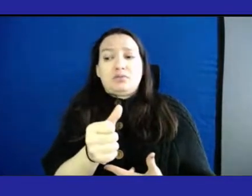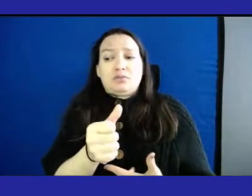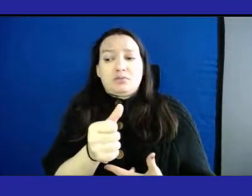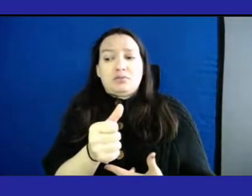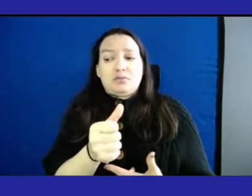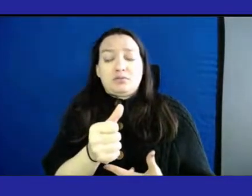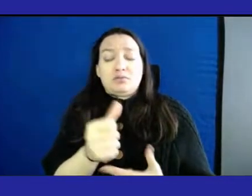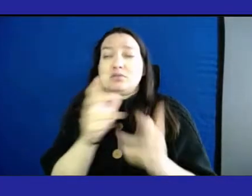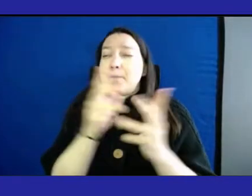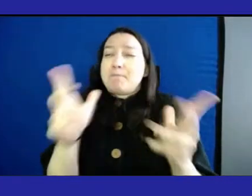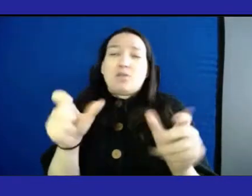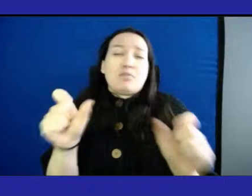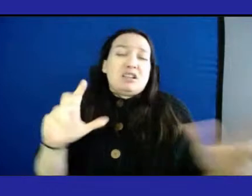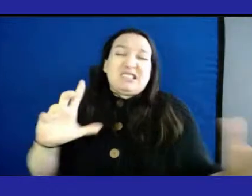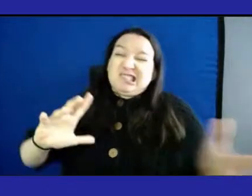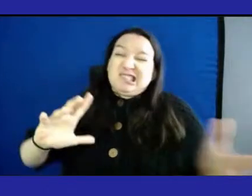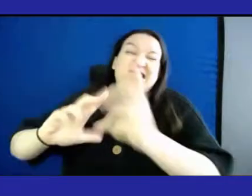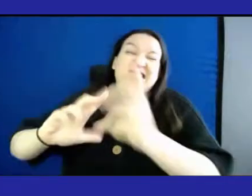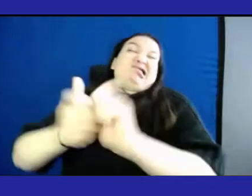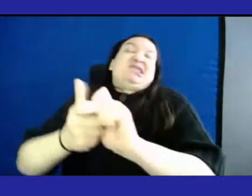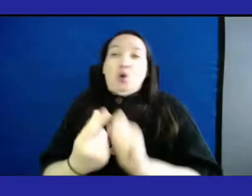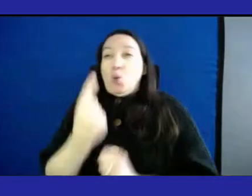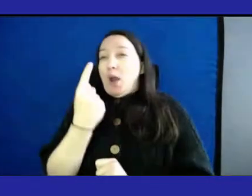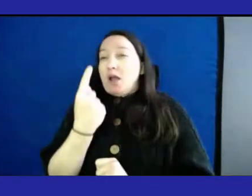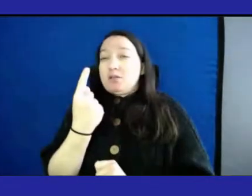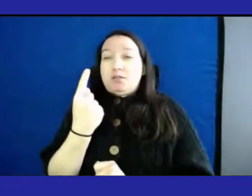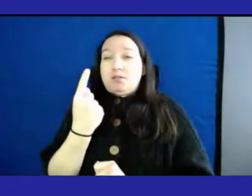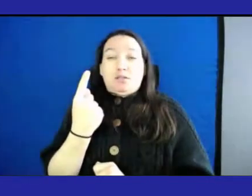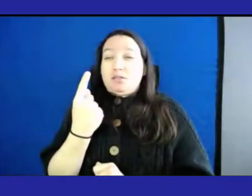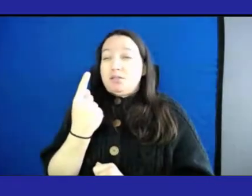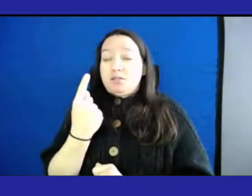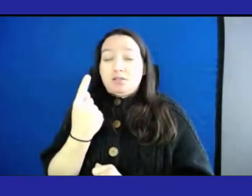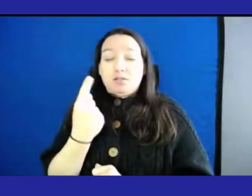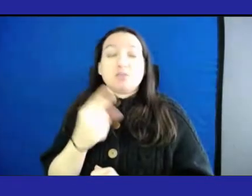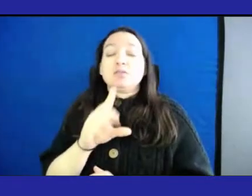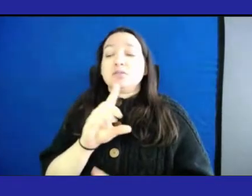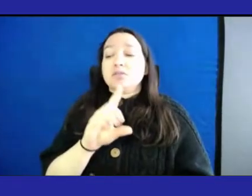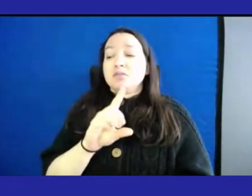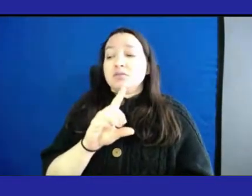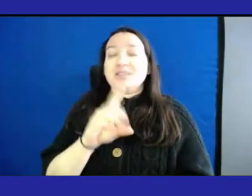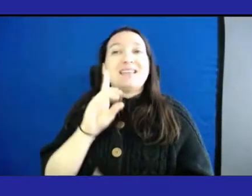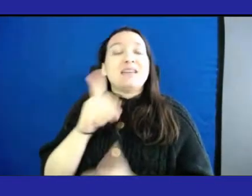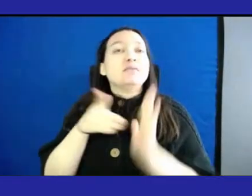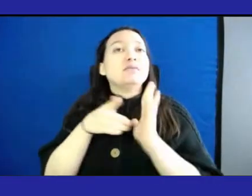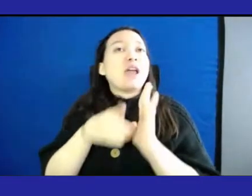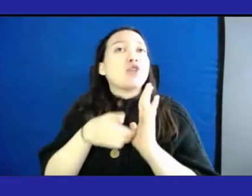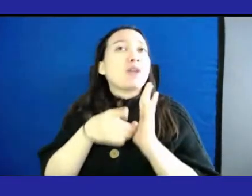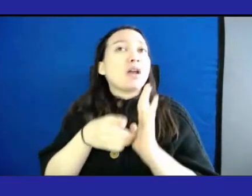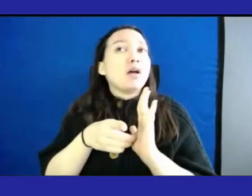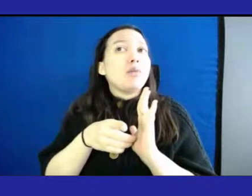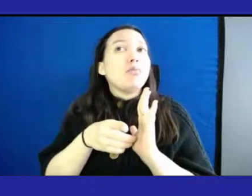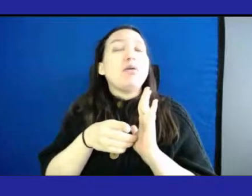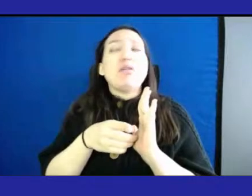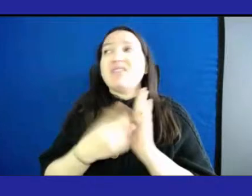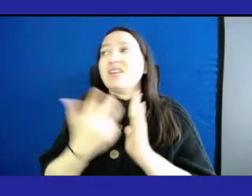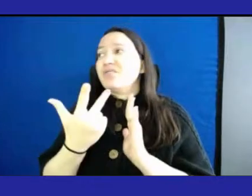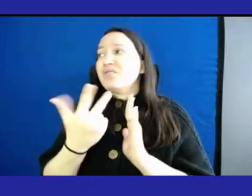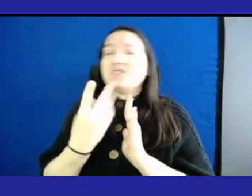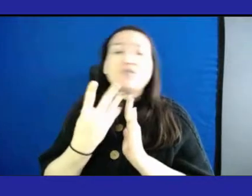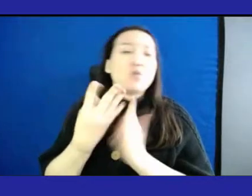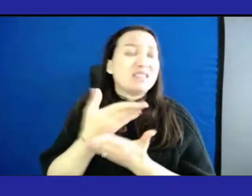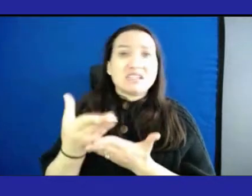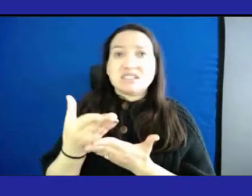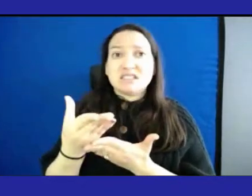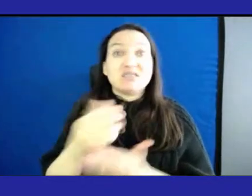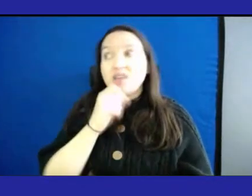can in one, like in the, because driver diagrams, you're trying to do 3 or 4 things, not 7